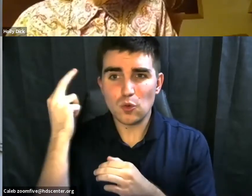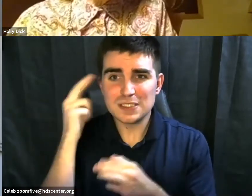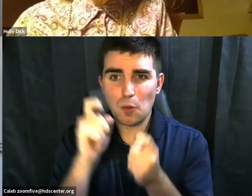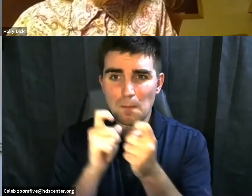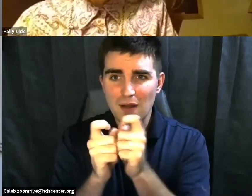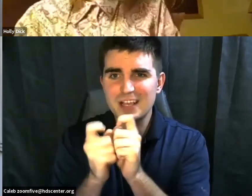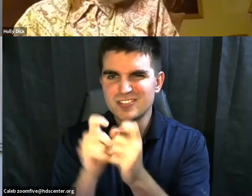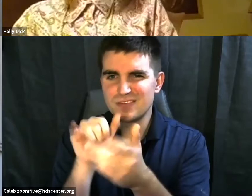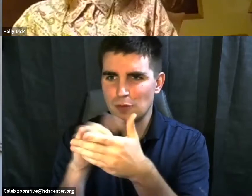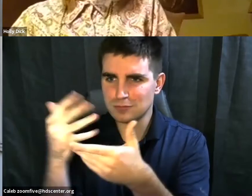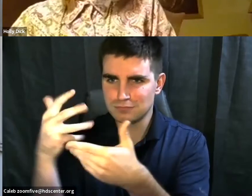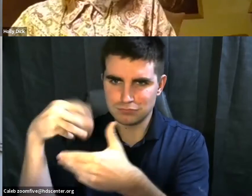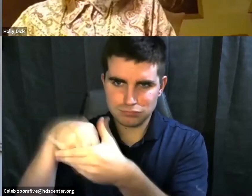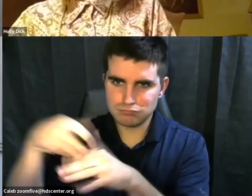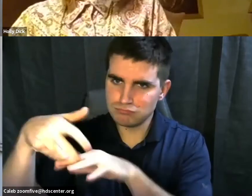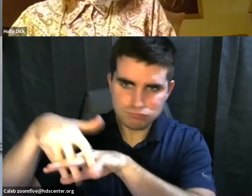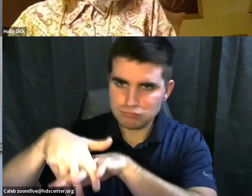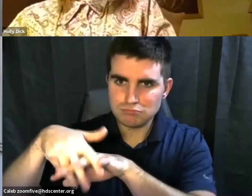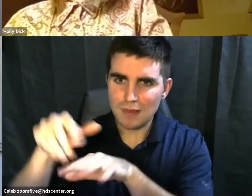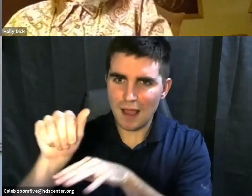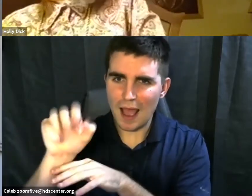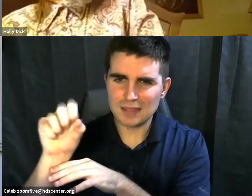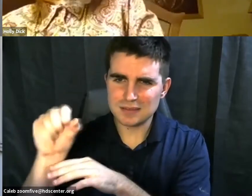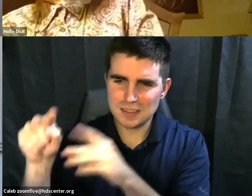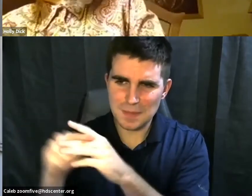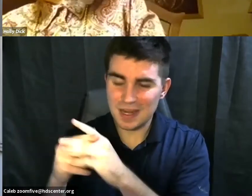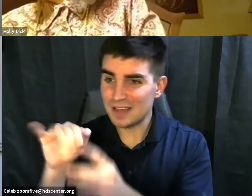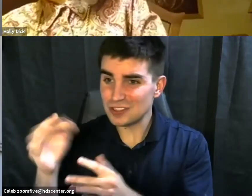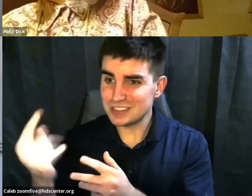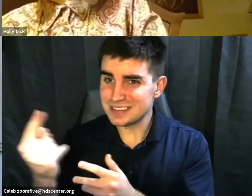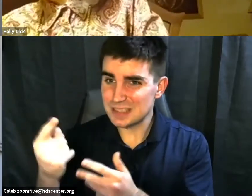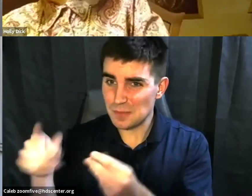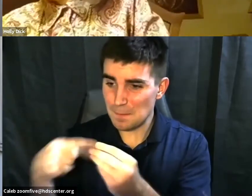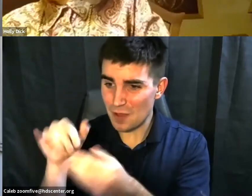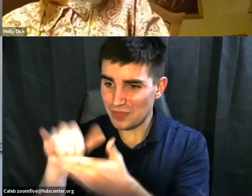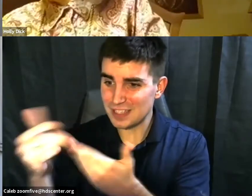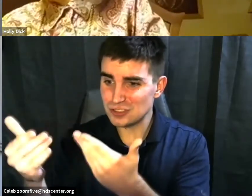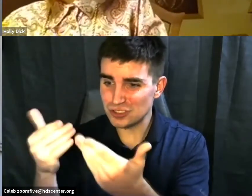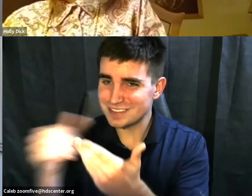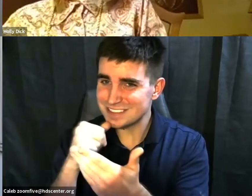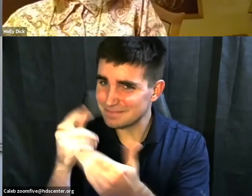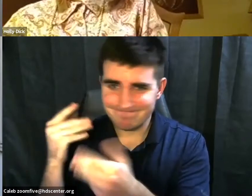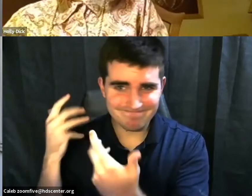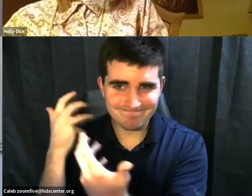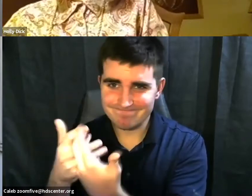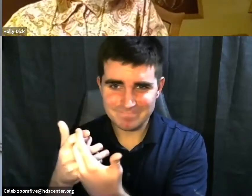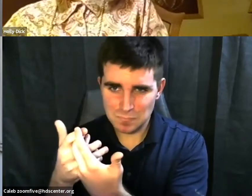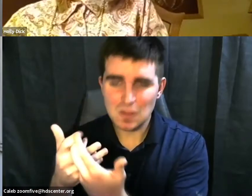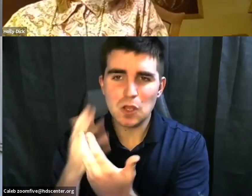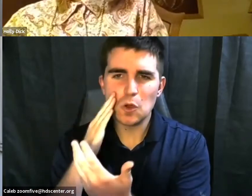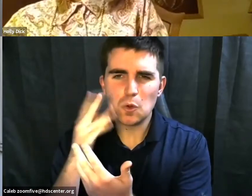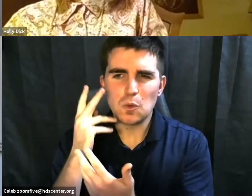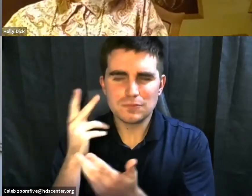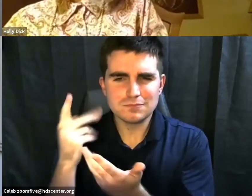into Access in the beginning. If there's something about the service that doesn't work for you, if you talk with us about it, we'll see if there's a